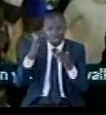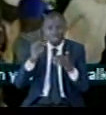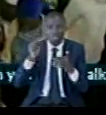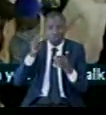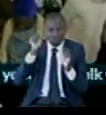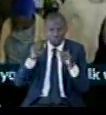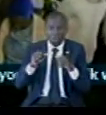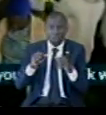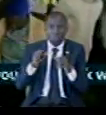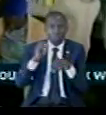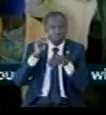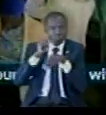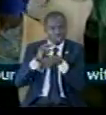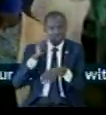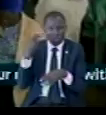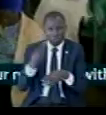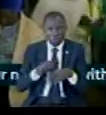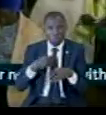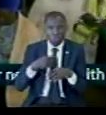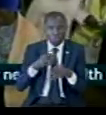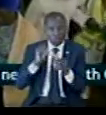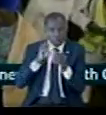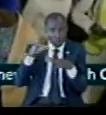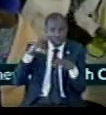Online converts,